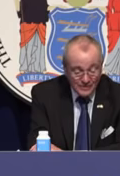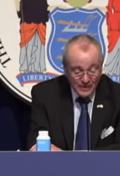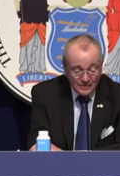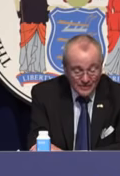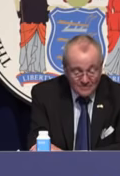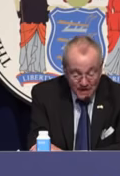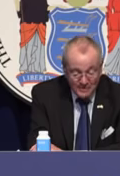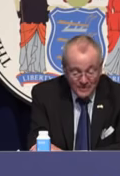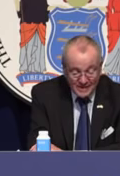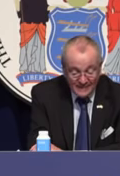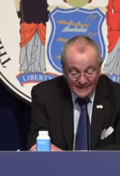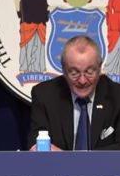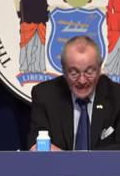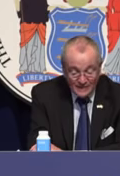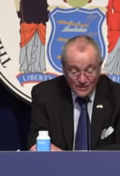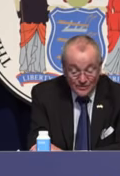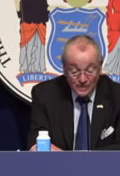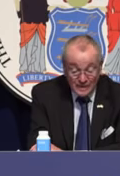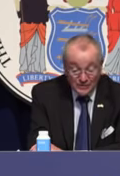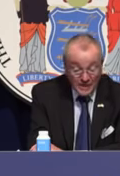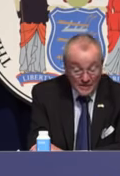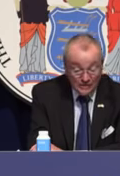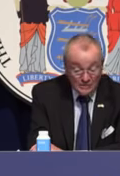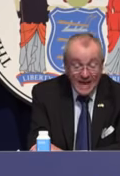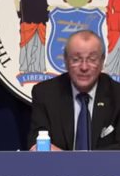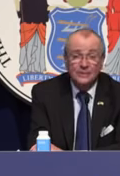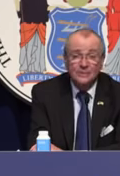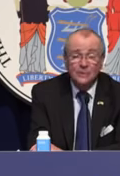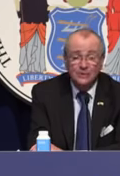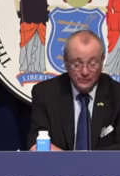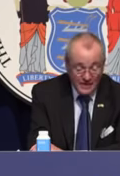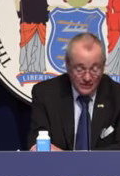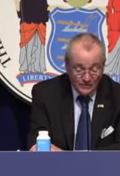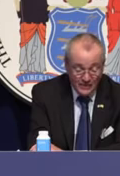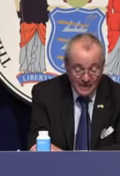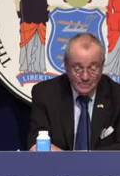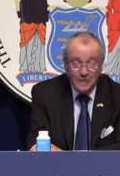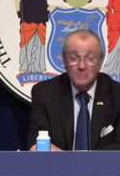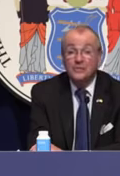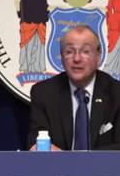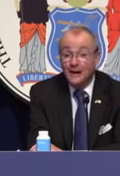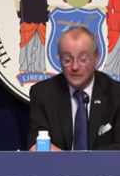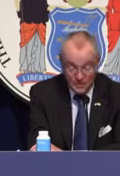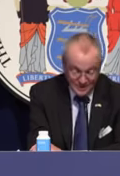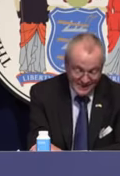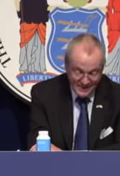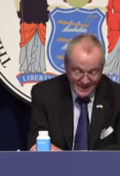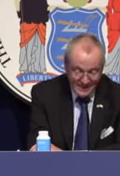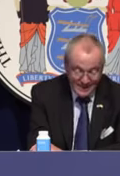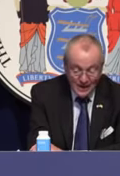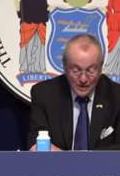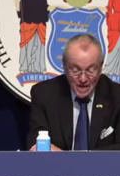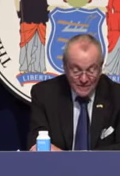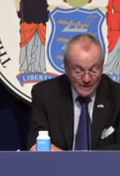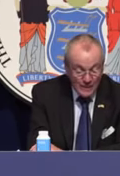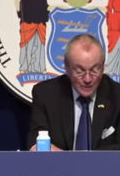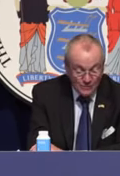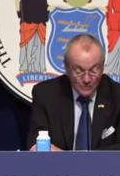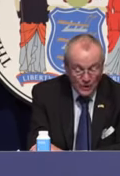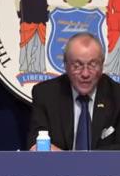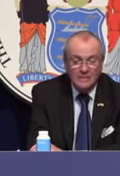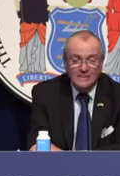but settled in Monmouth County after completing his studies in math and computer science at Monmouth College. He got a job